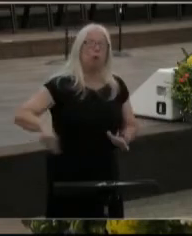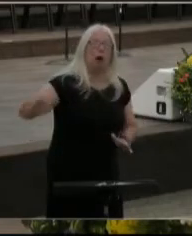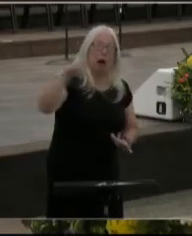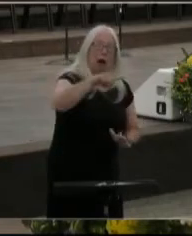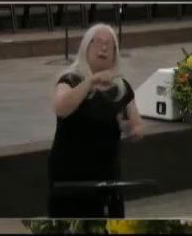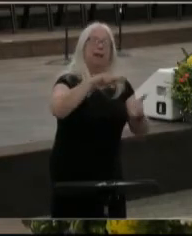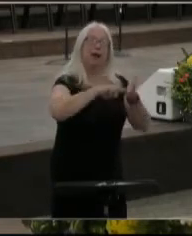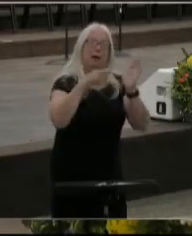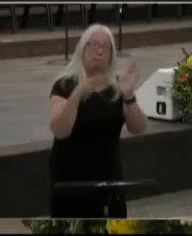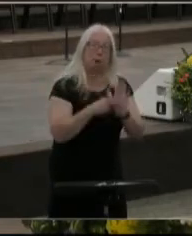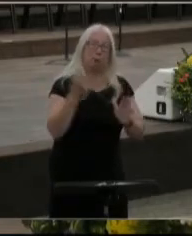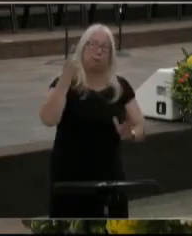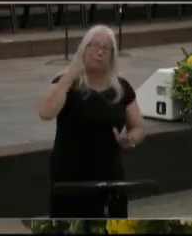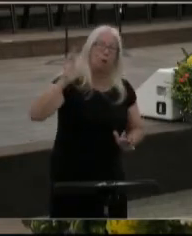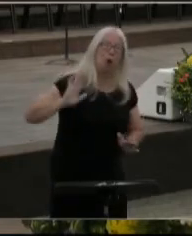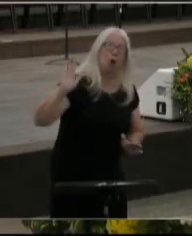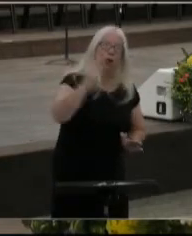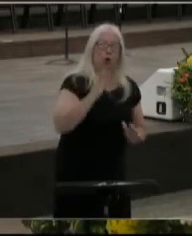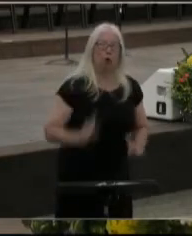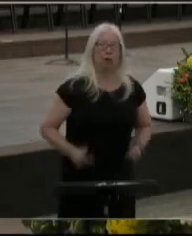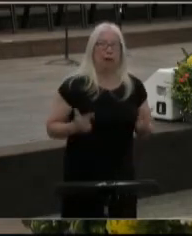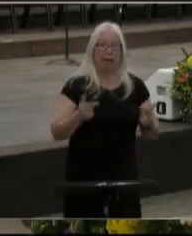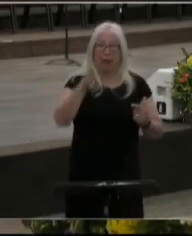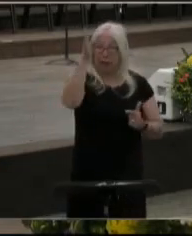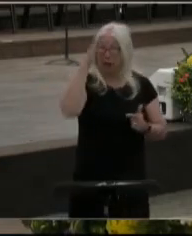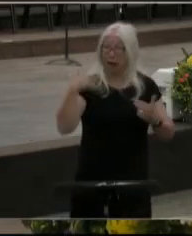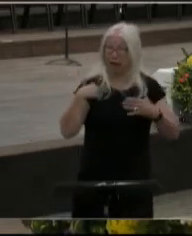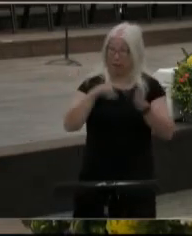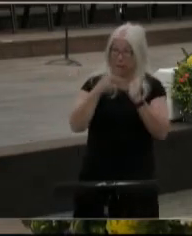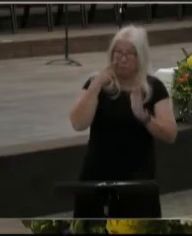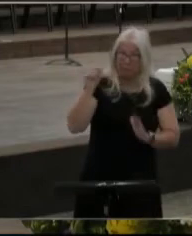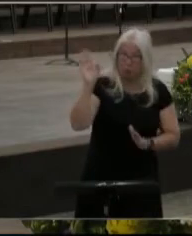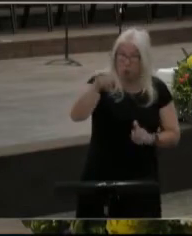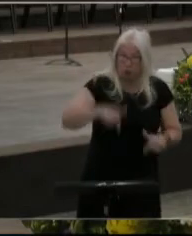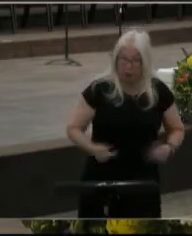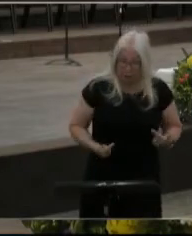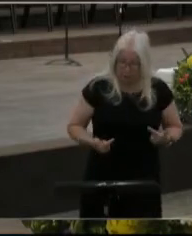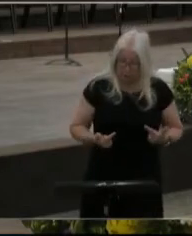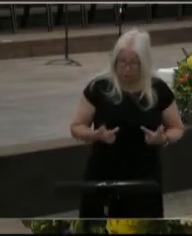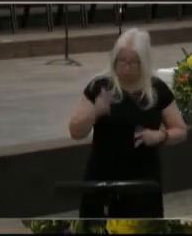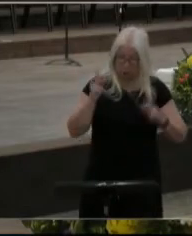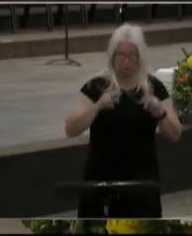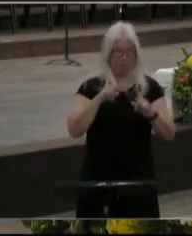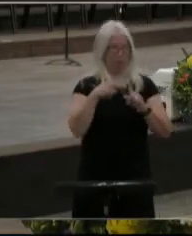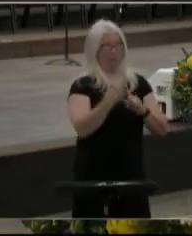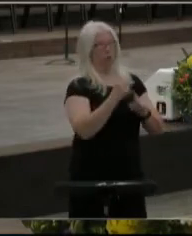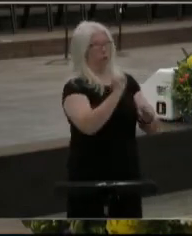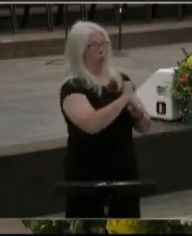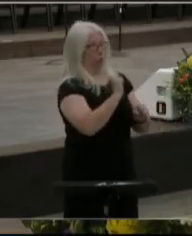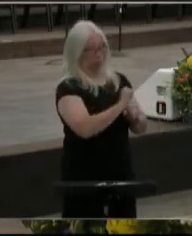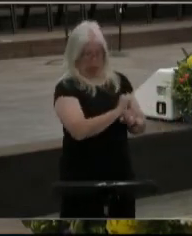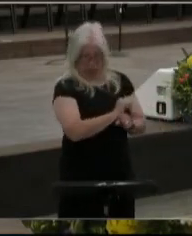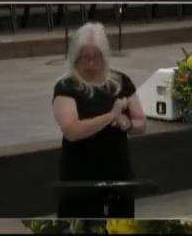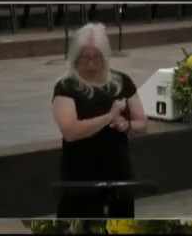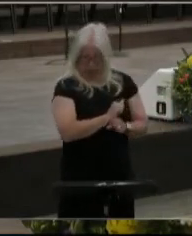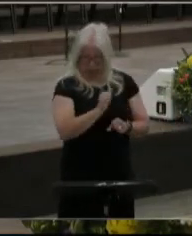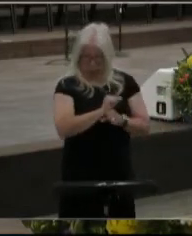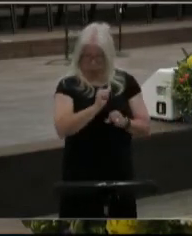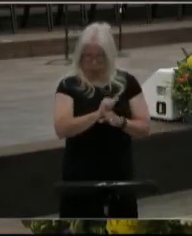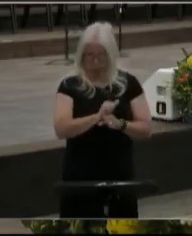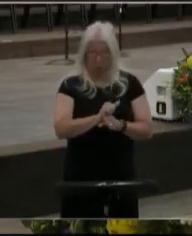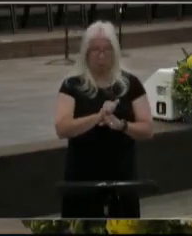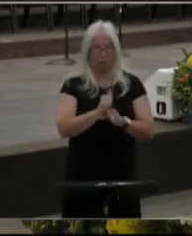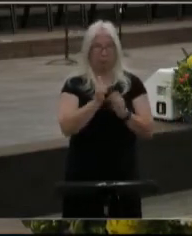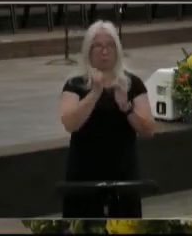have a purpose for our lives. And God's got a purpose for your life. And some people view work, look at your outlines. When it comes to work, some